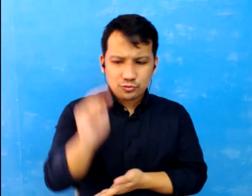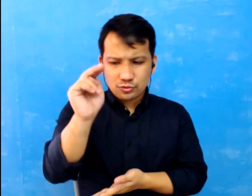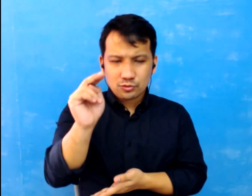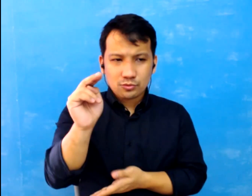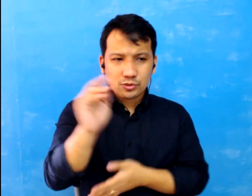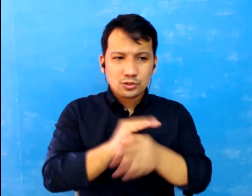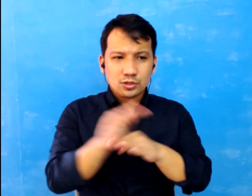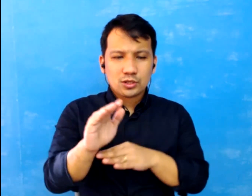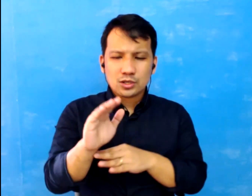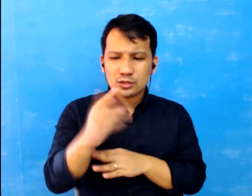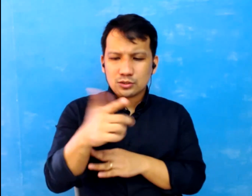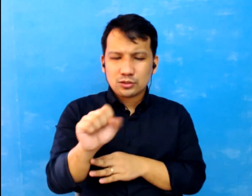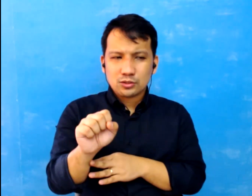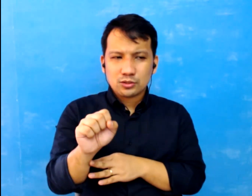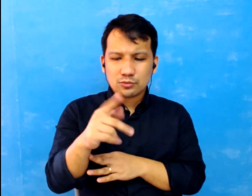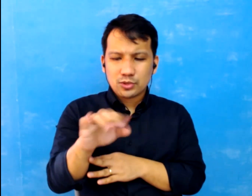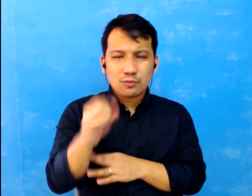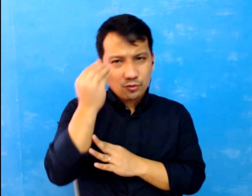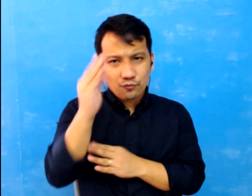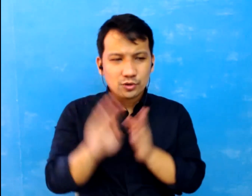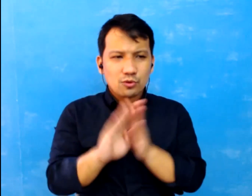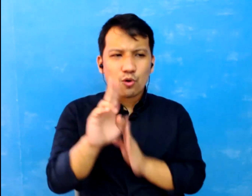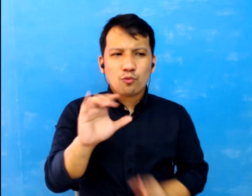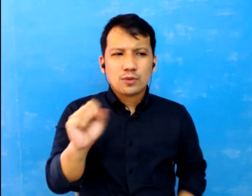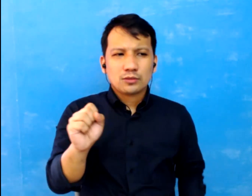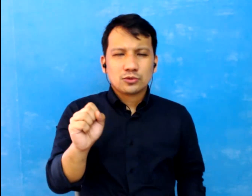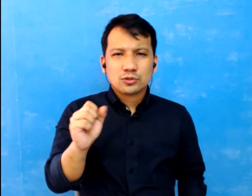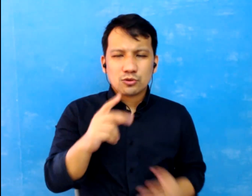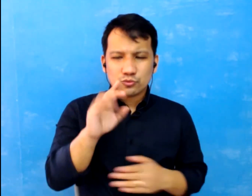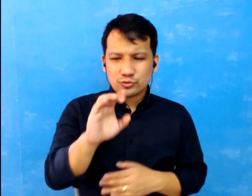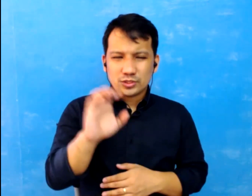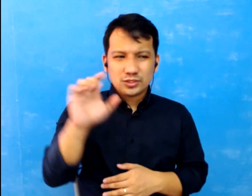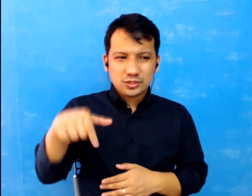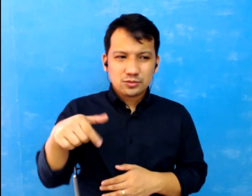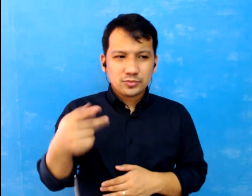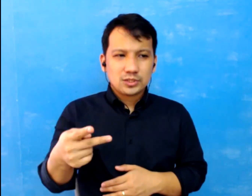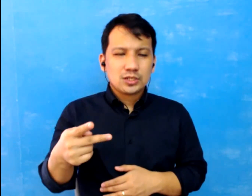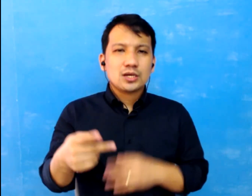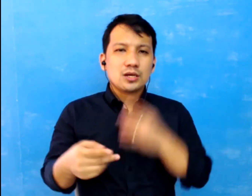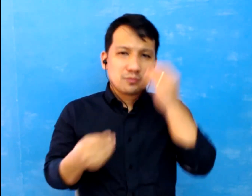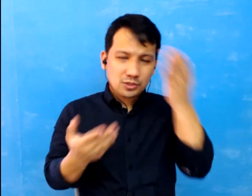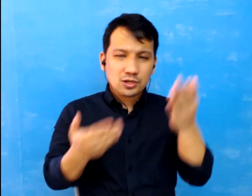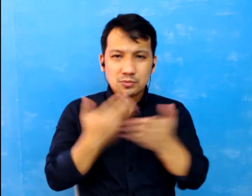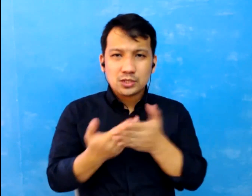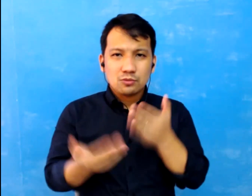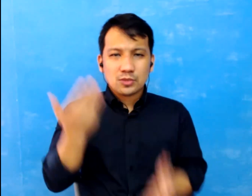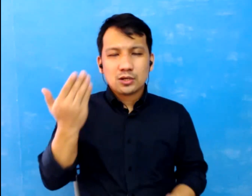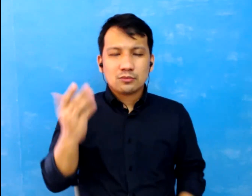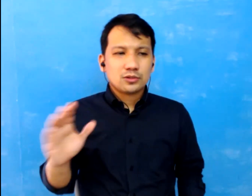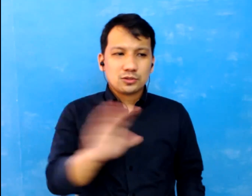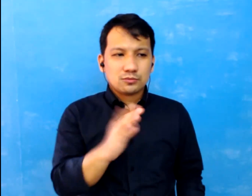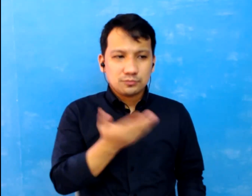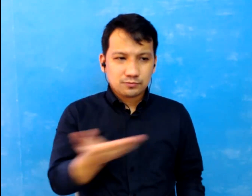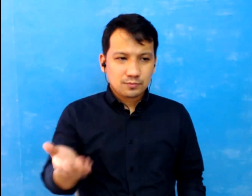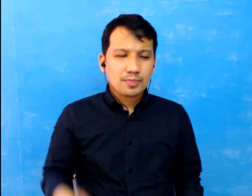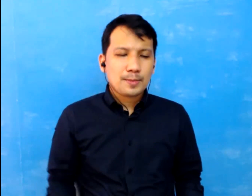Enhanced Gasang Bahandianon para sa Umahan Program or EGB. So Governor, magandang umaga po and the floor is